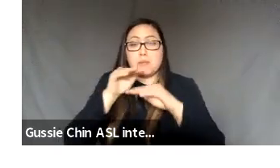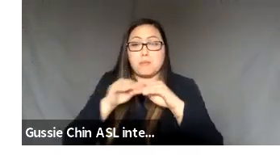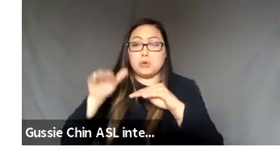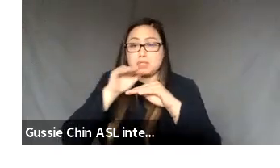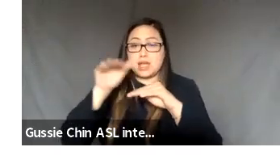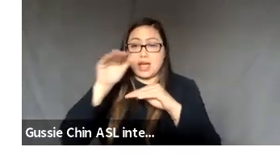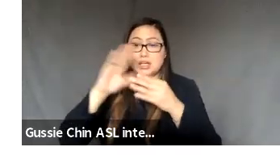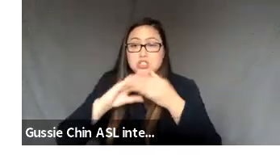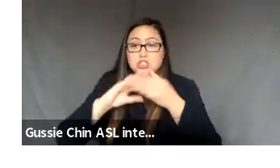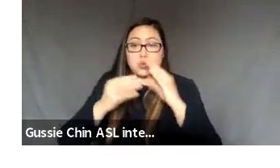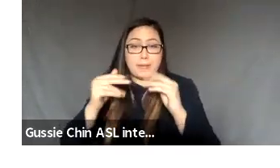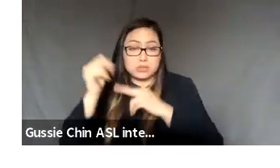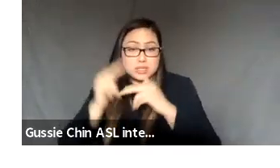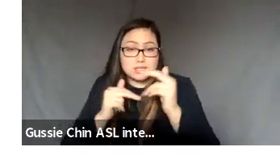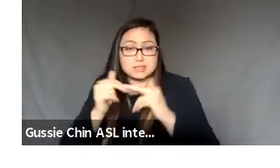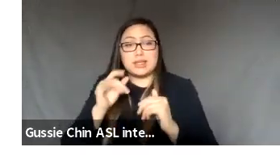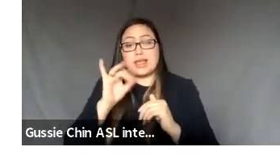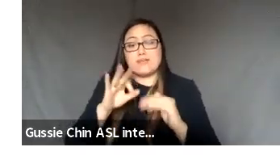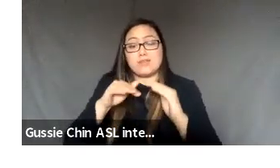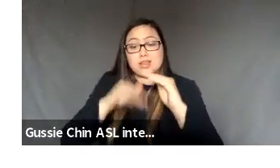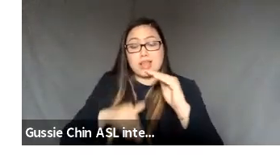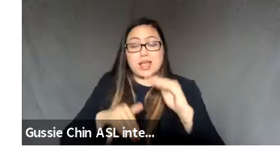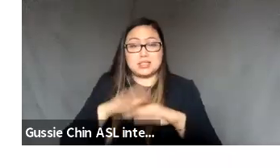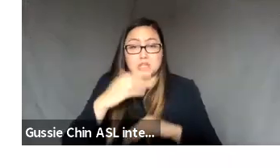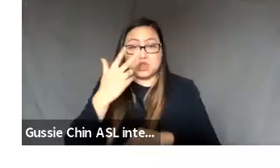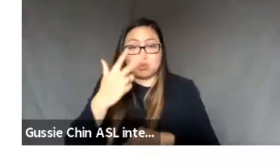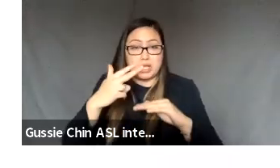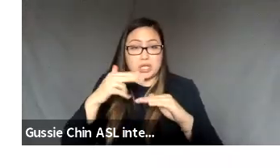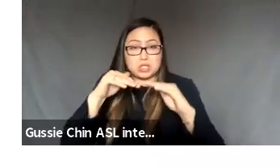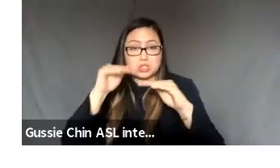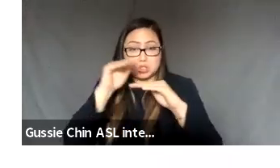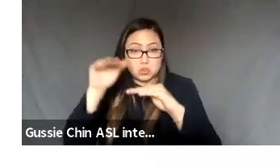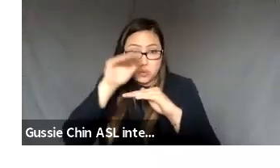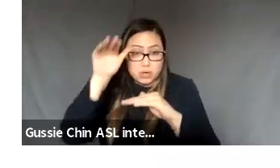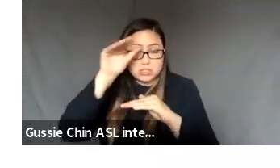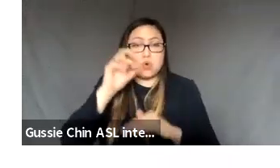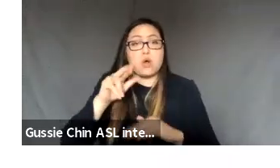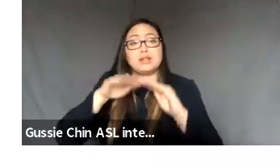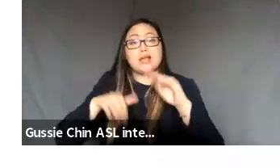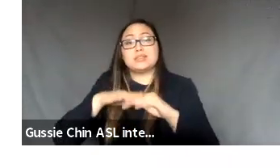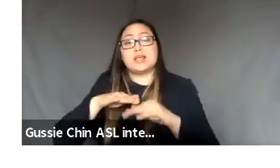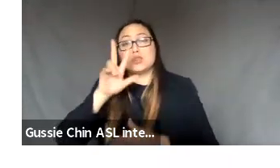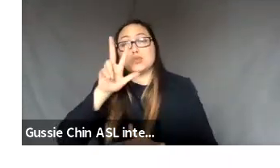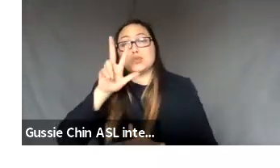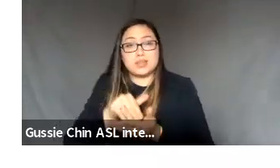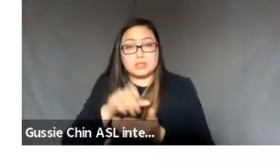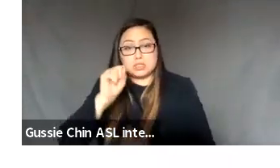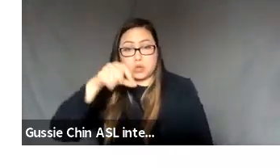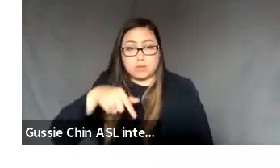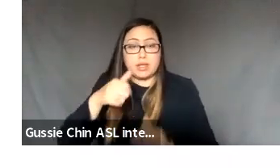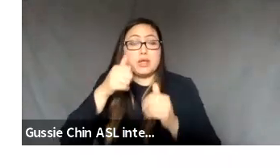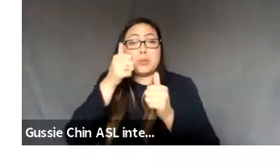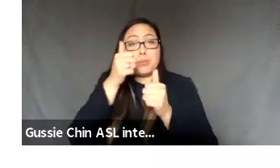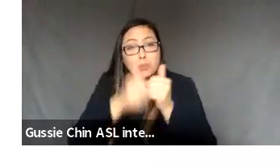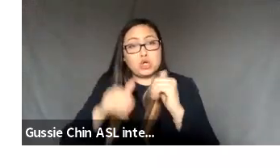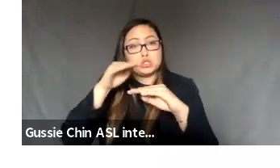So if the building is less than 3 stories, or if there is less than 3,000 square feet per story, which means